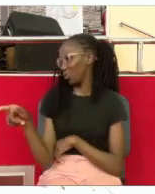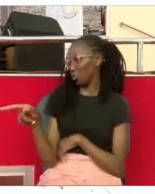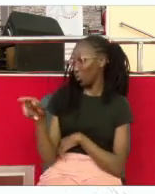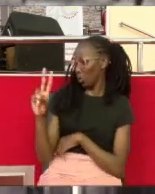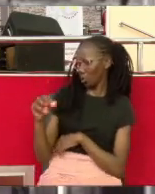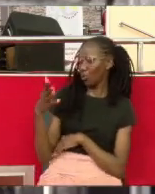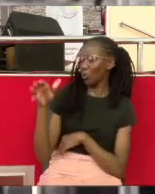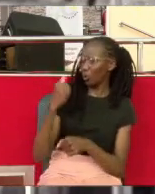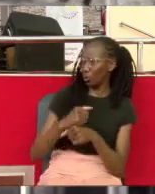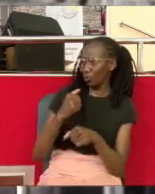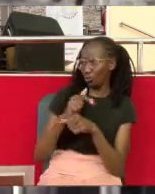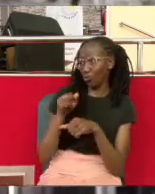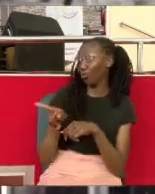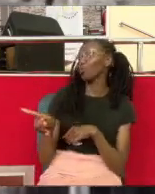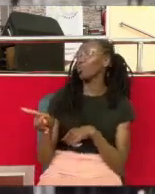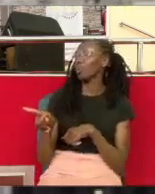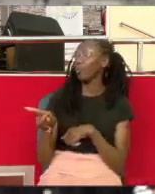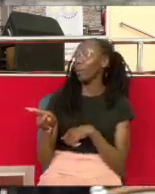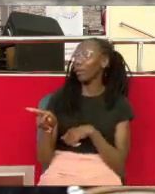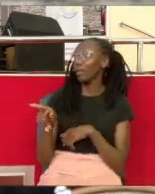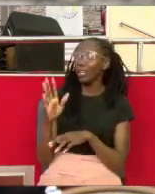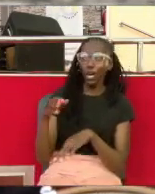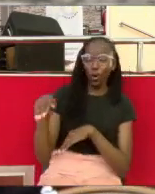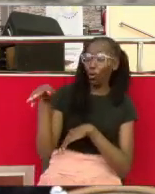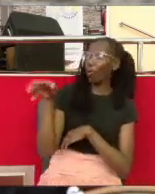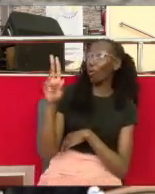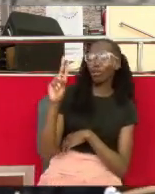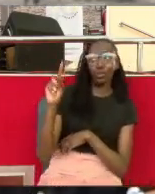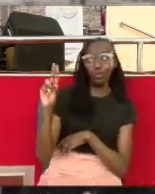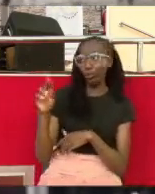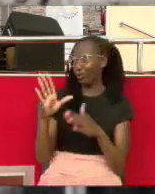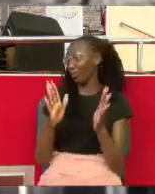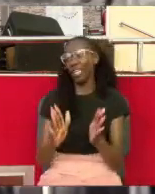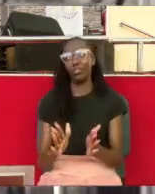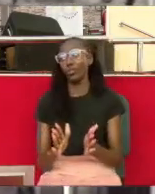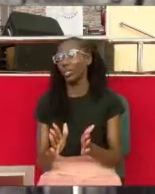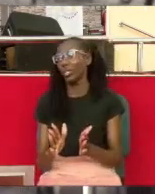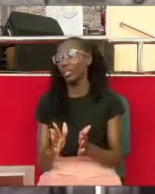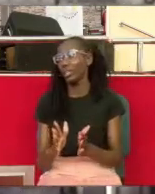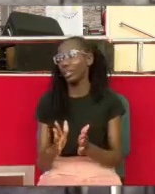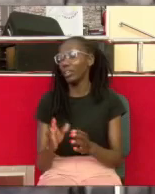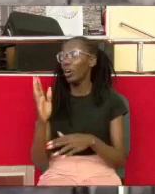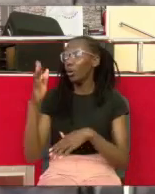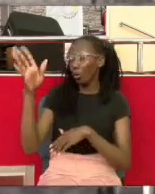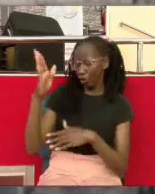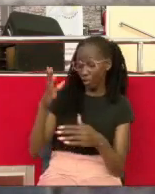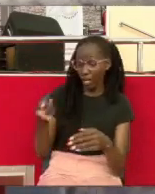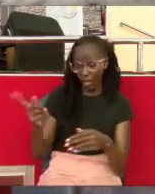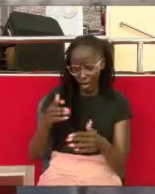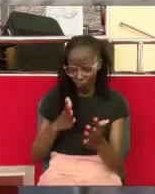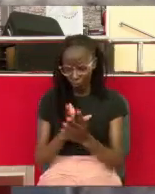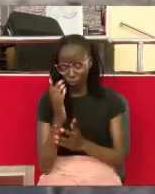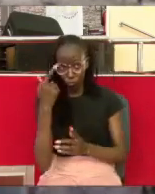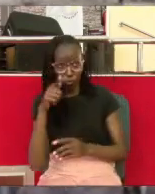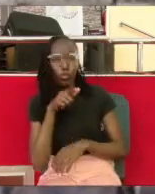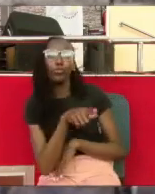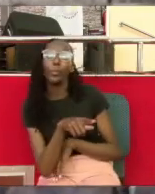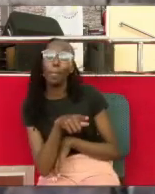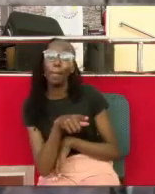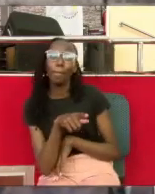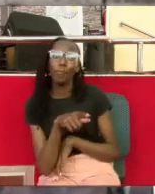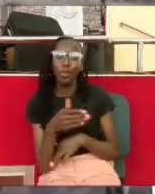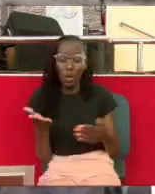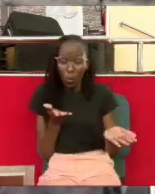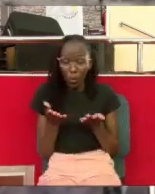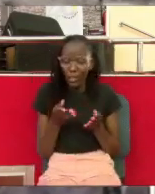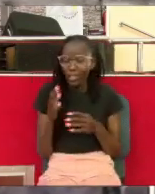you? God is no respecter of men. He will come through for you. Why is